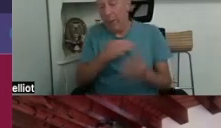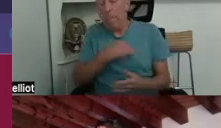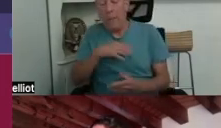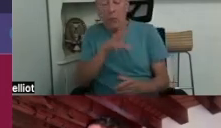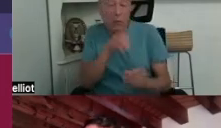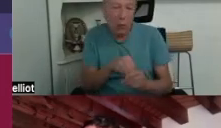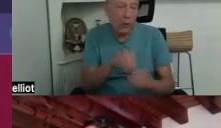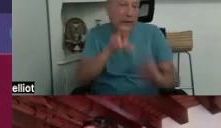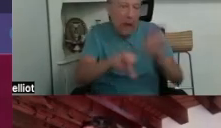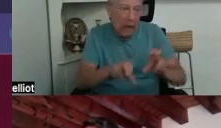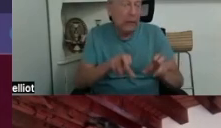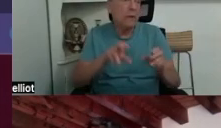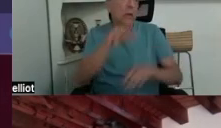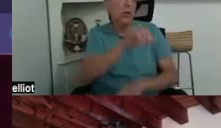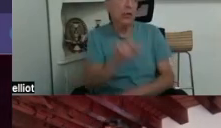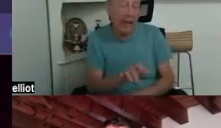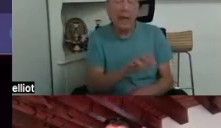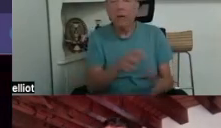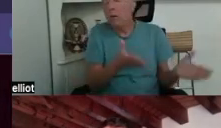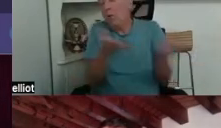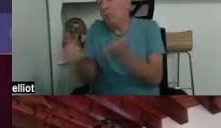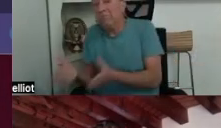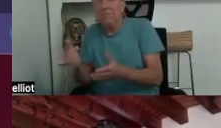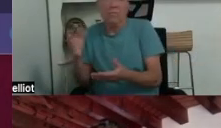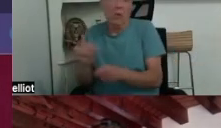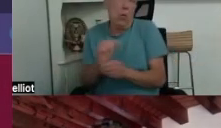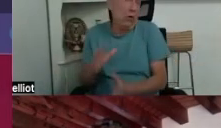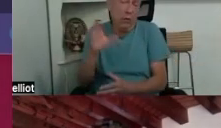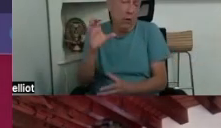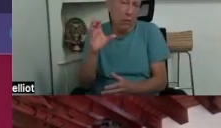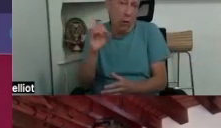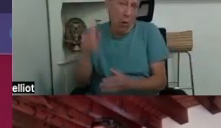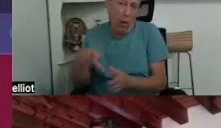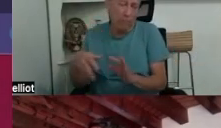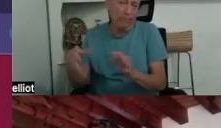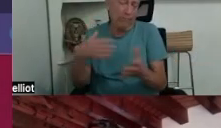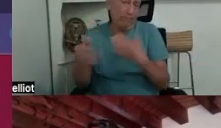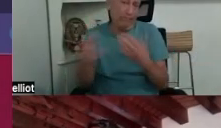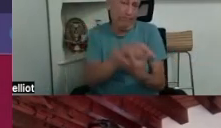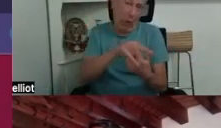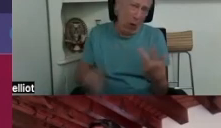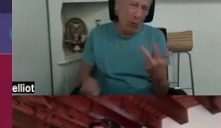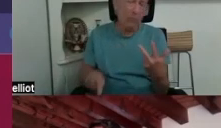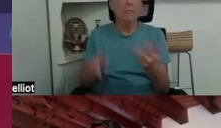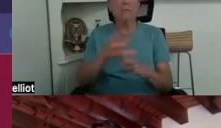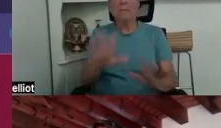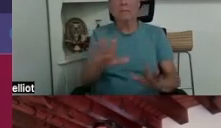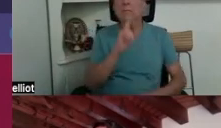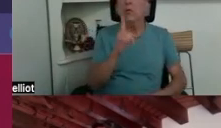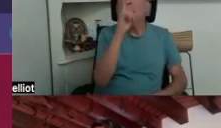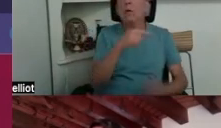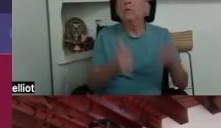worker co-op. So, true or false? Maybe I just answered this question. Co-ops do